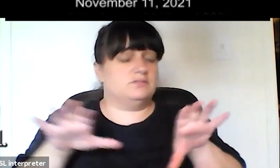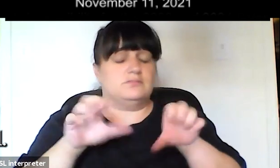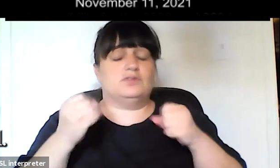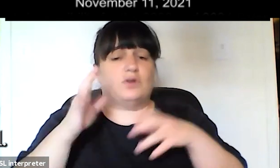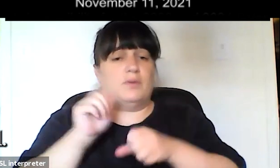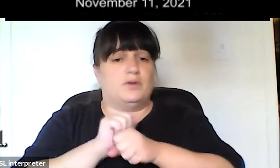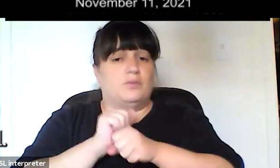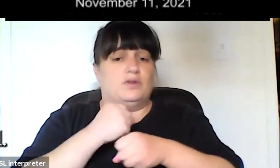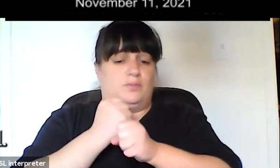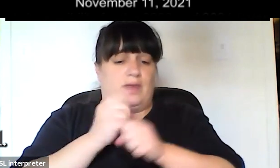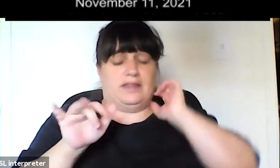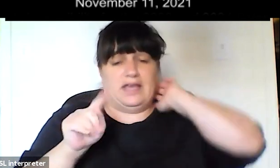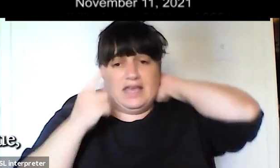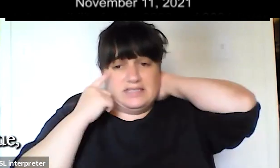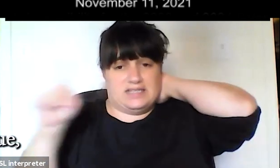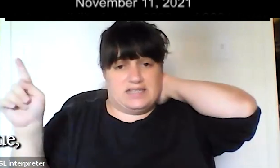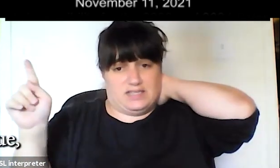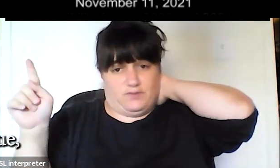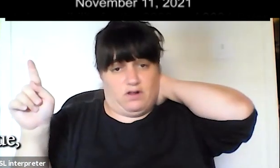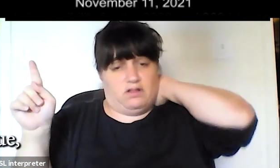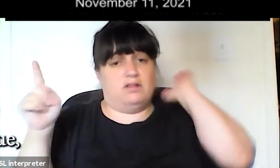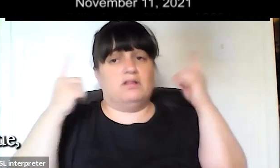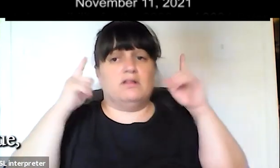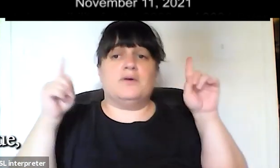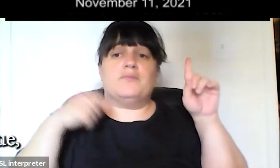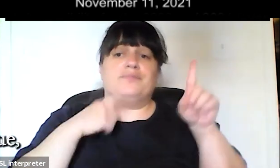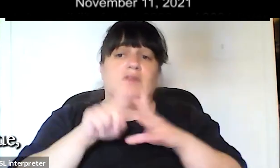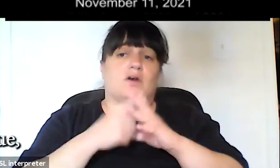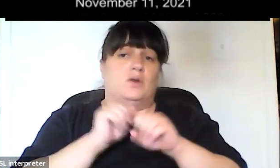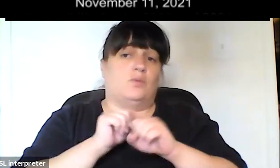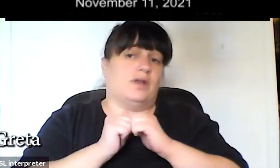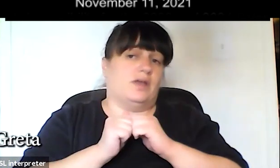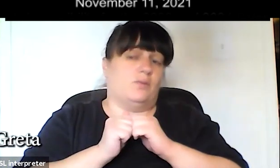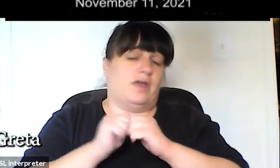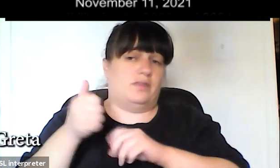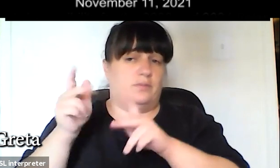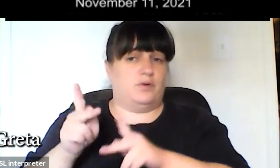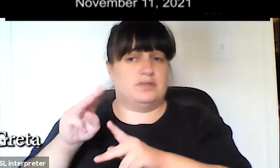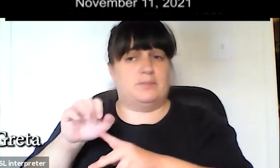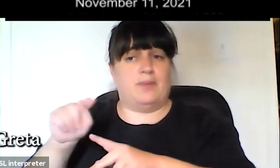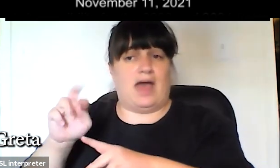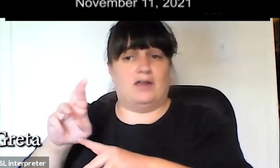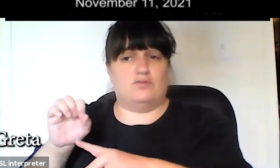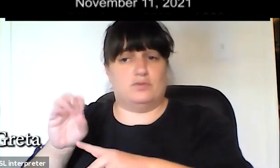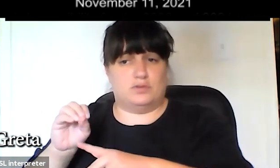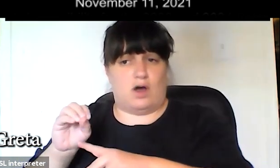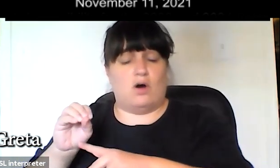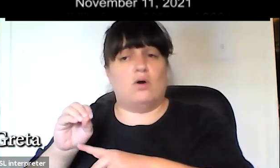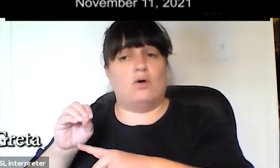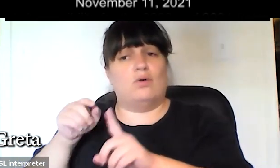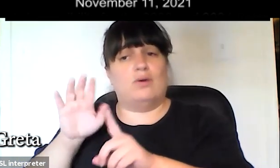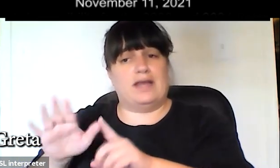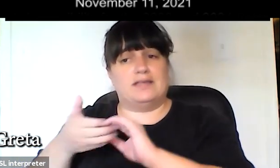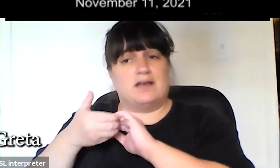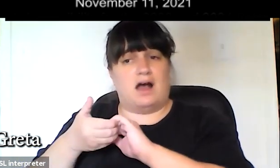to really make these kits successful. And I started working with a colleague, Matt Russo from System Sounds, and his